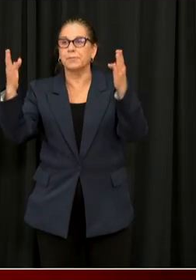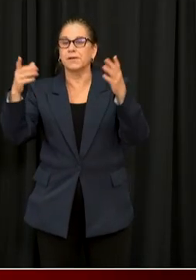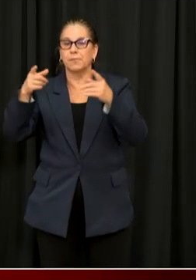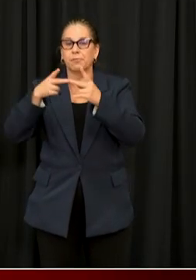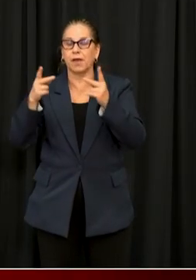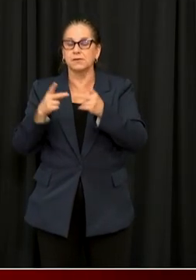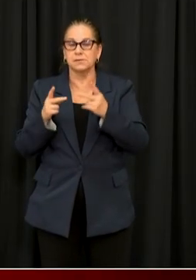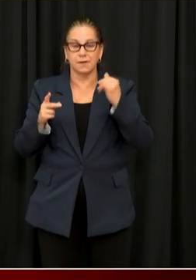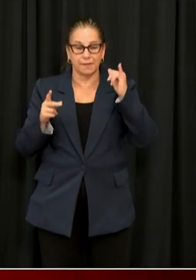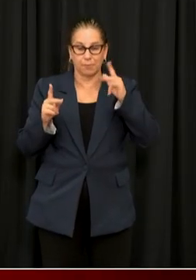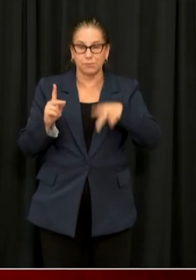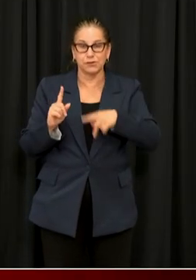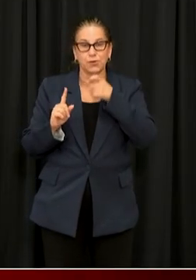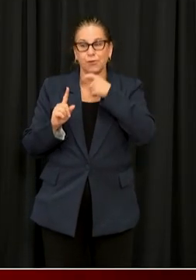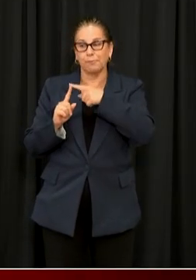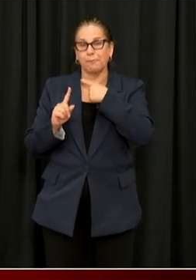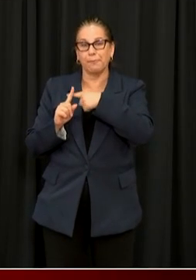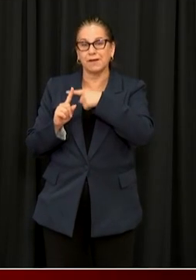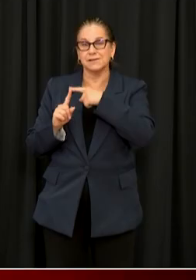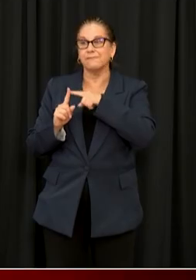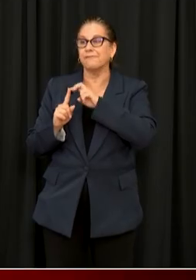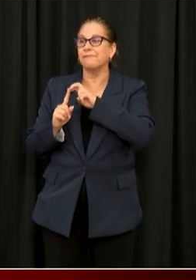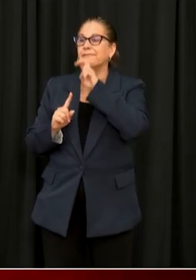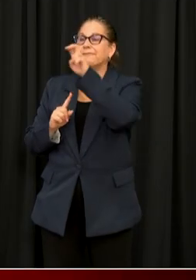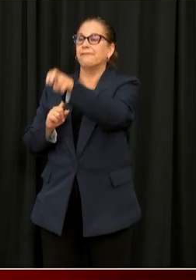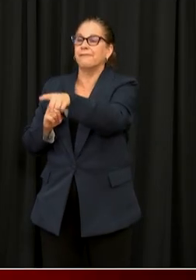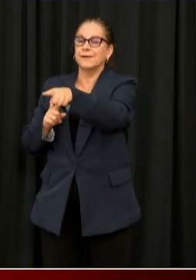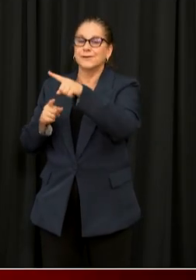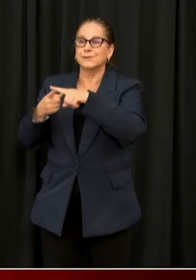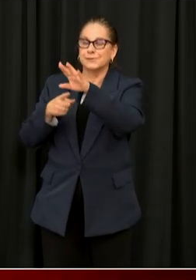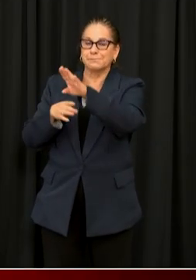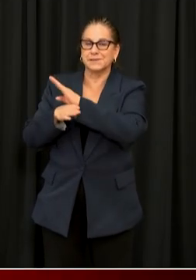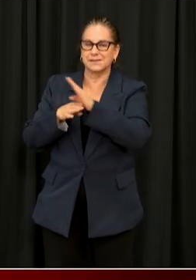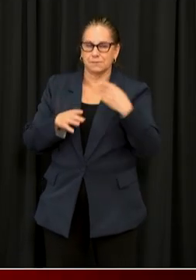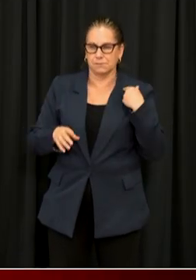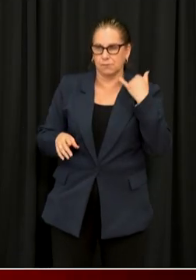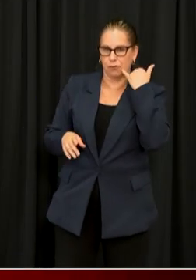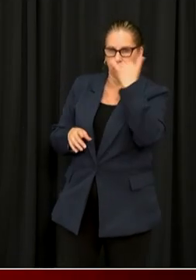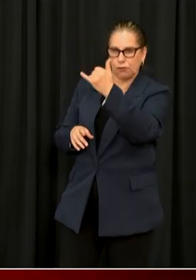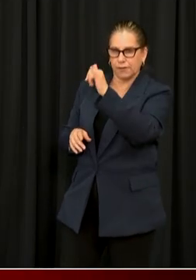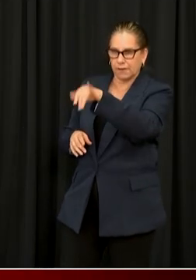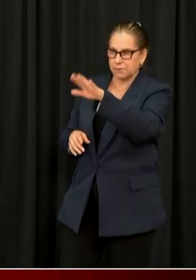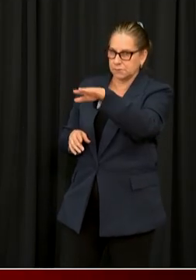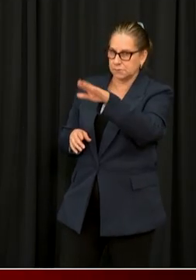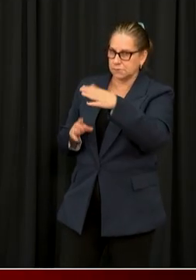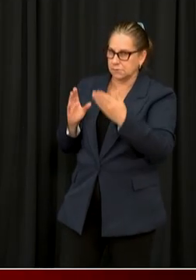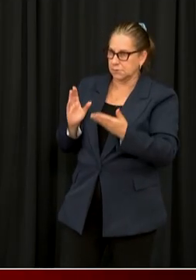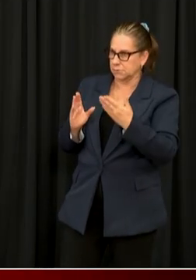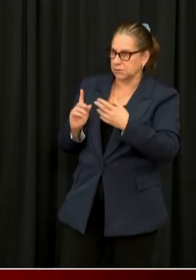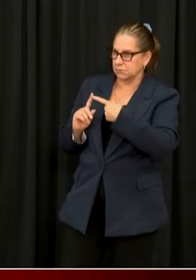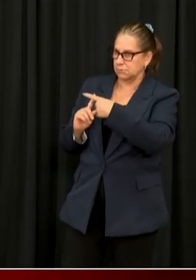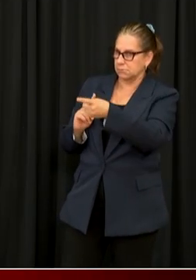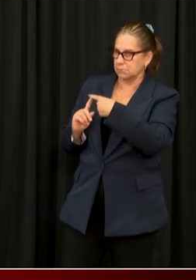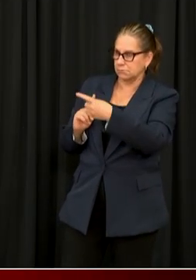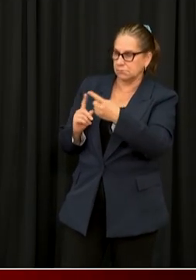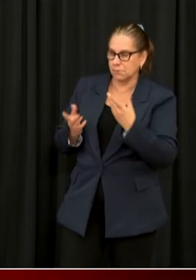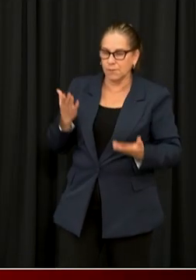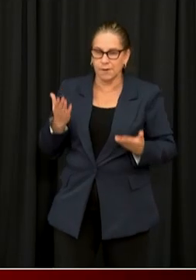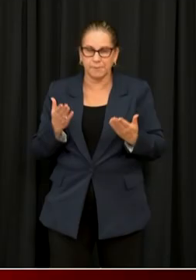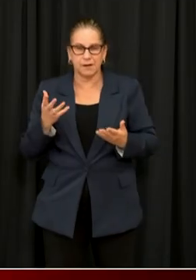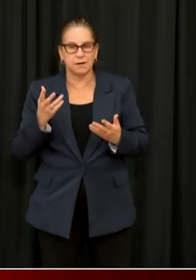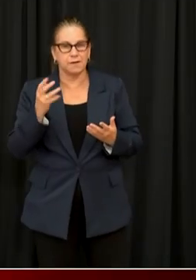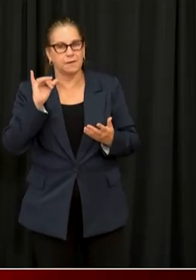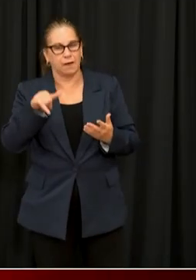gone, to notify them of any actions that they may need to take. So if a COVID-19